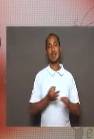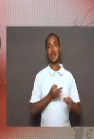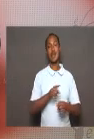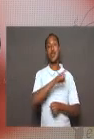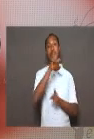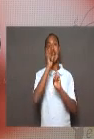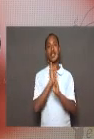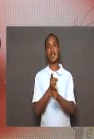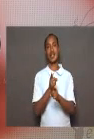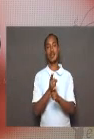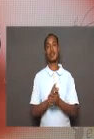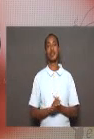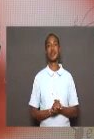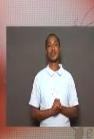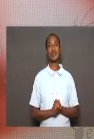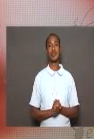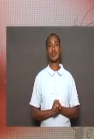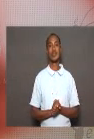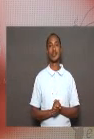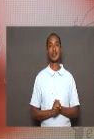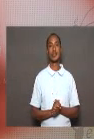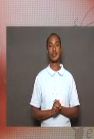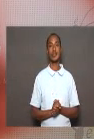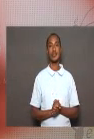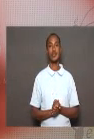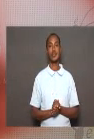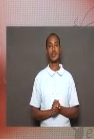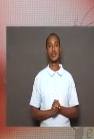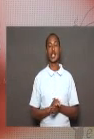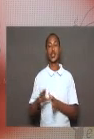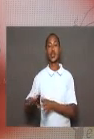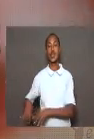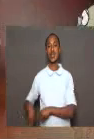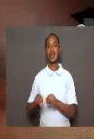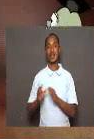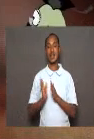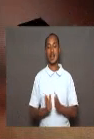oxides share? Please explain your answer.